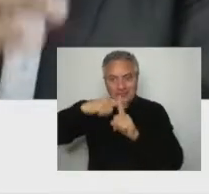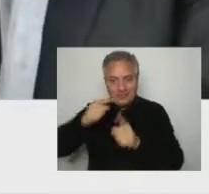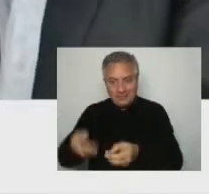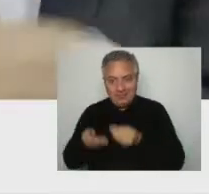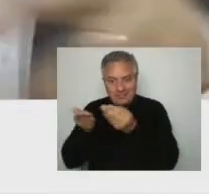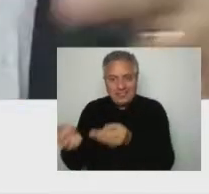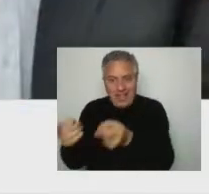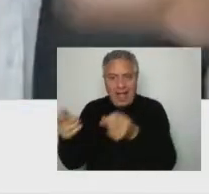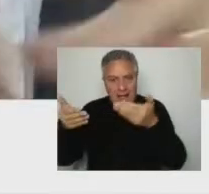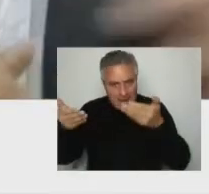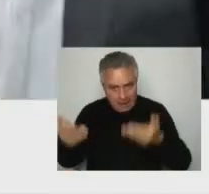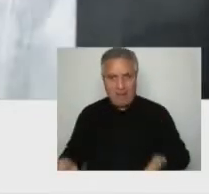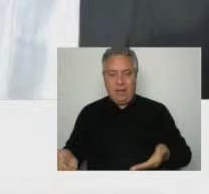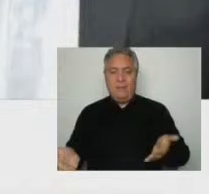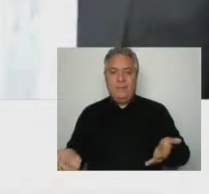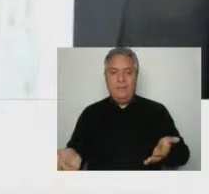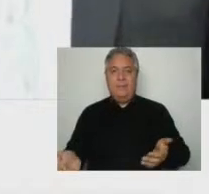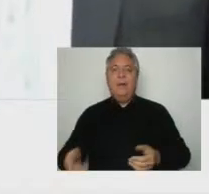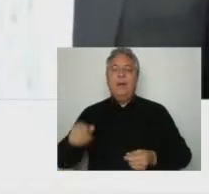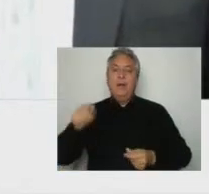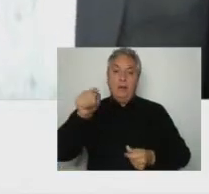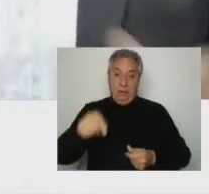them with immediate